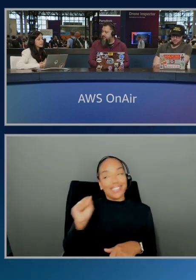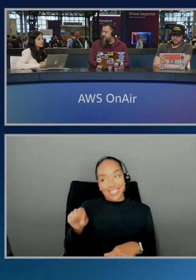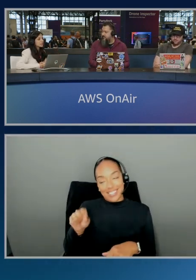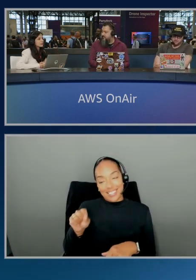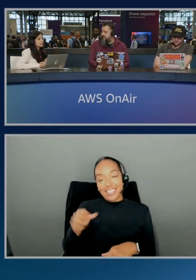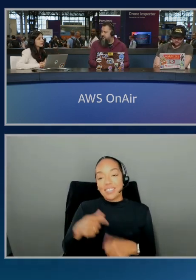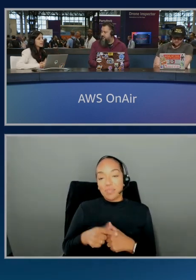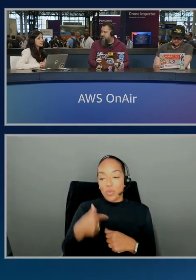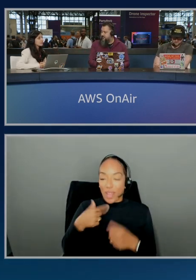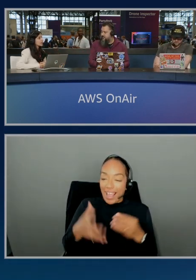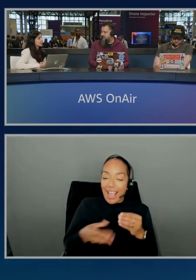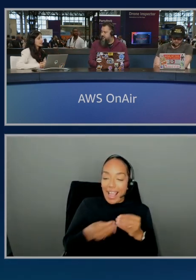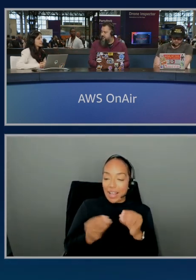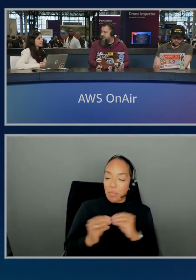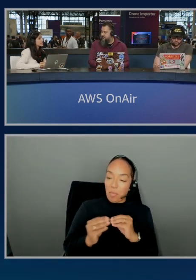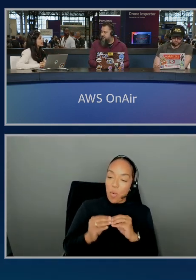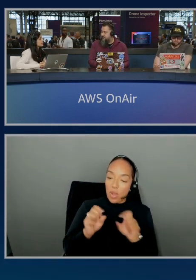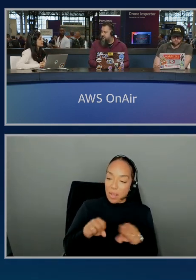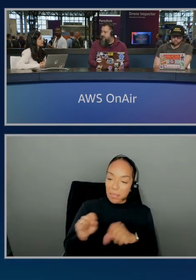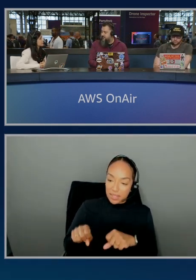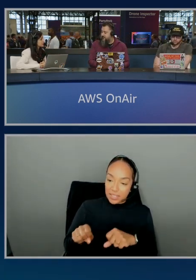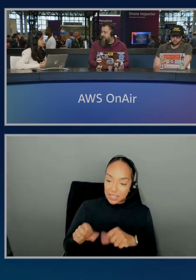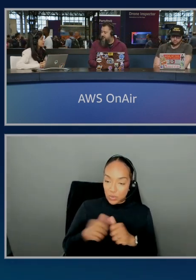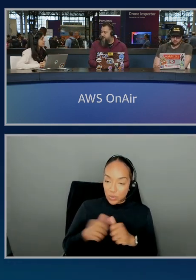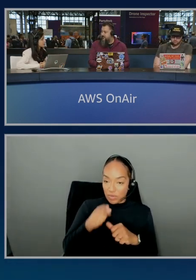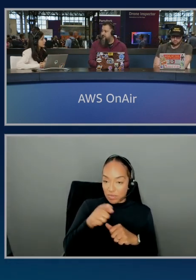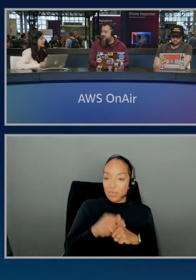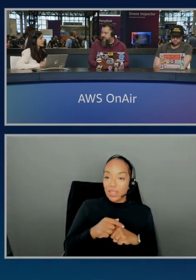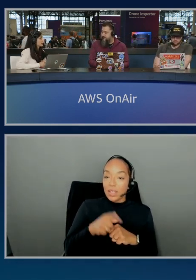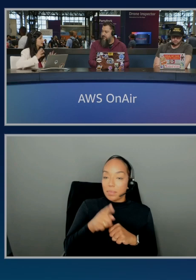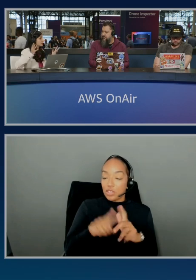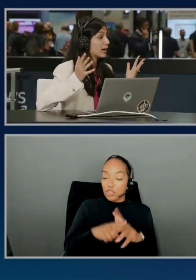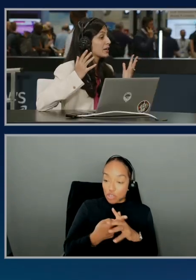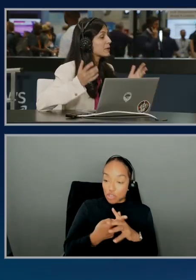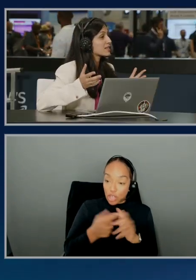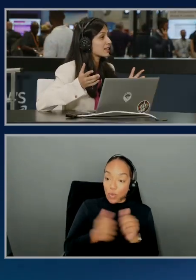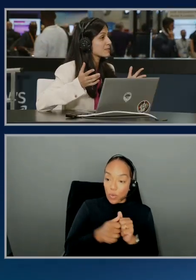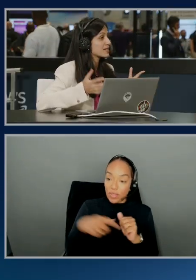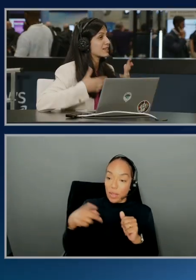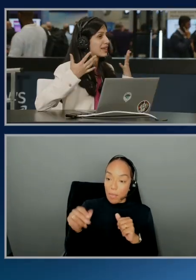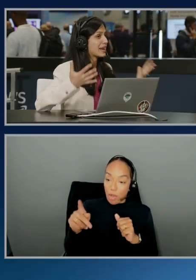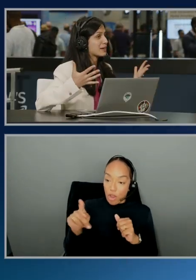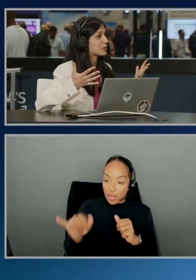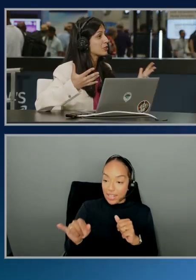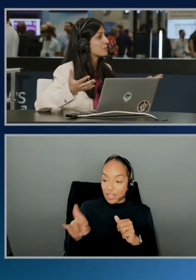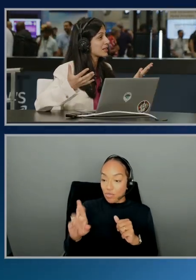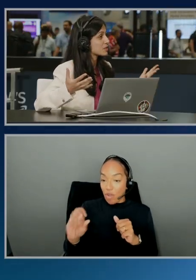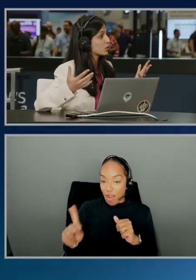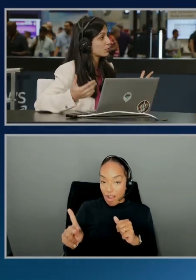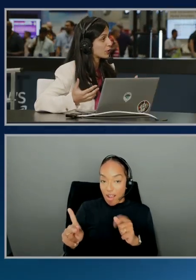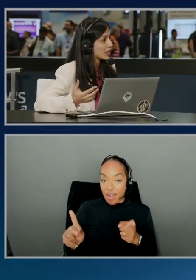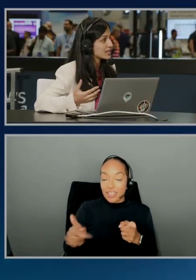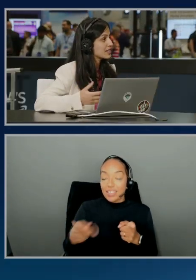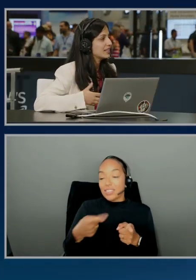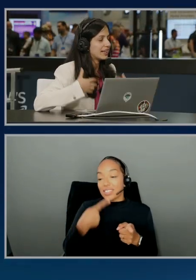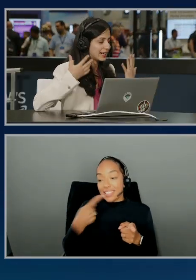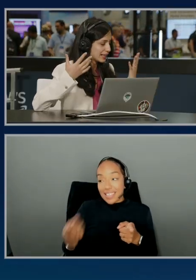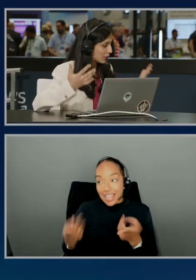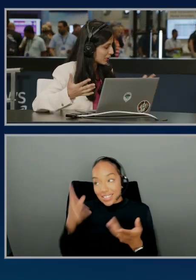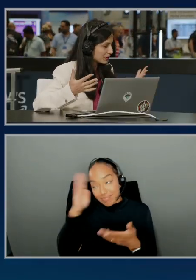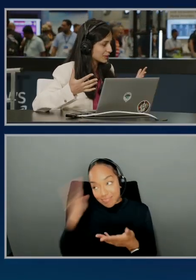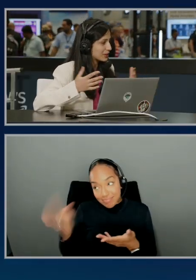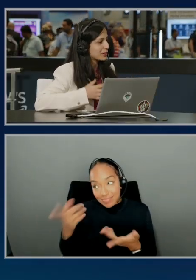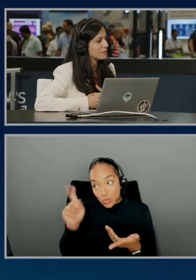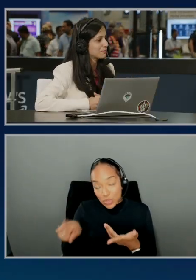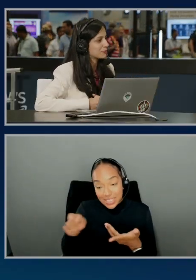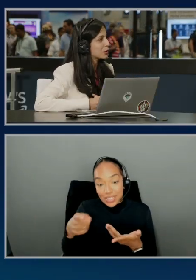to it, but I think it started with Party Rock, and our enterprise customers said, hey, you need to make this work for us. And like